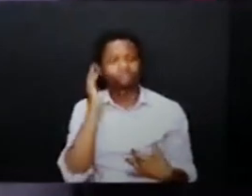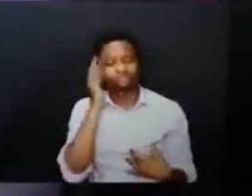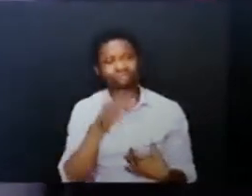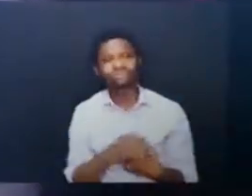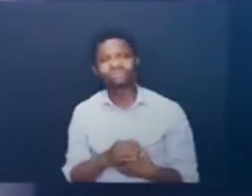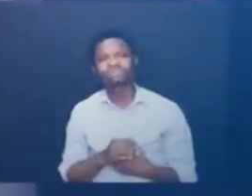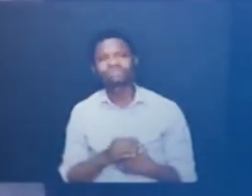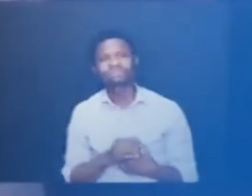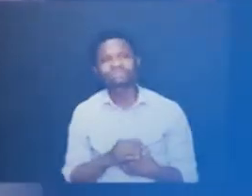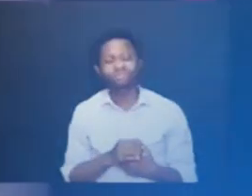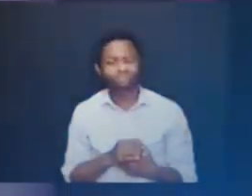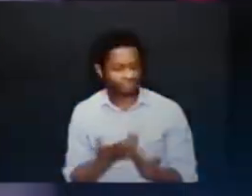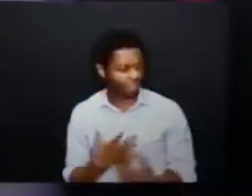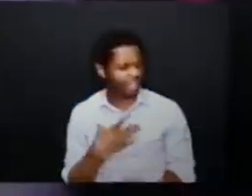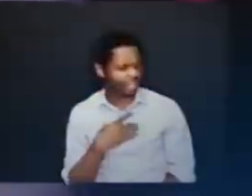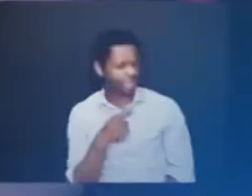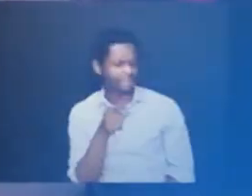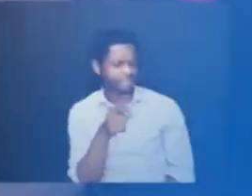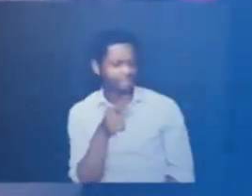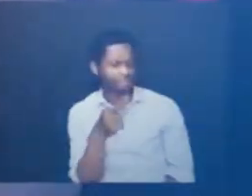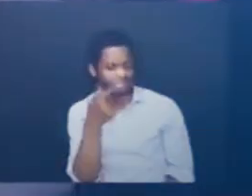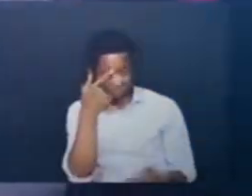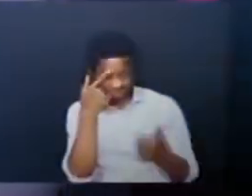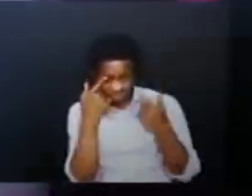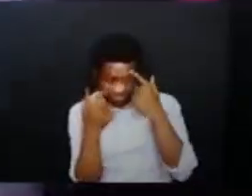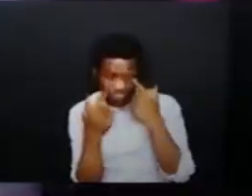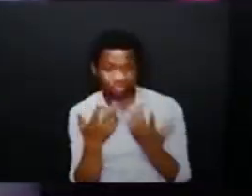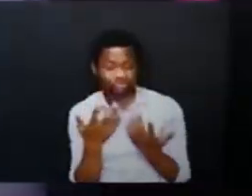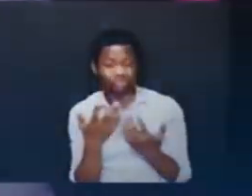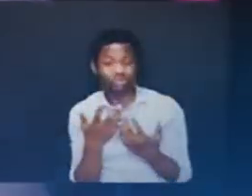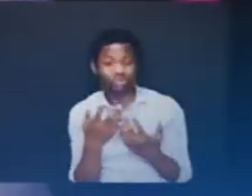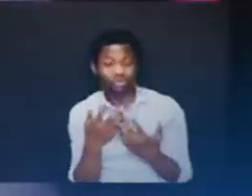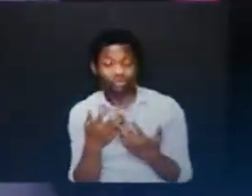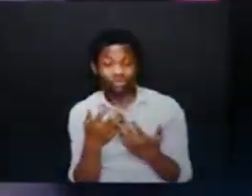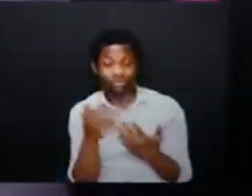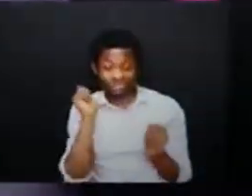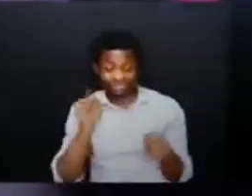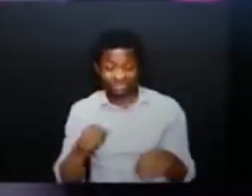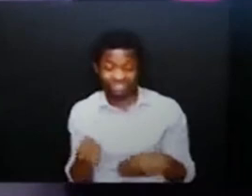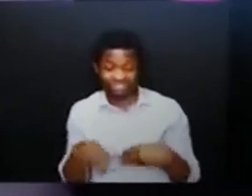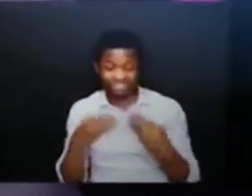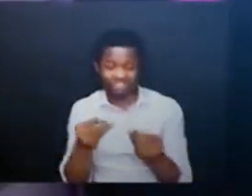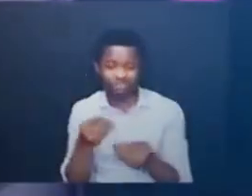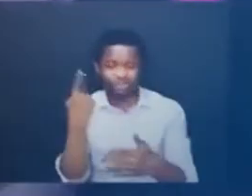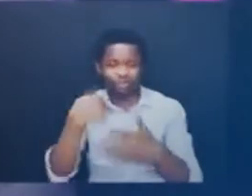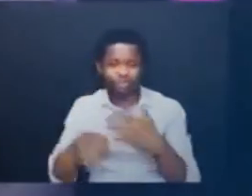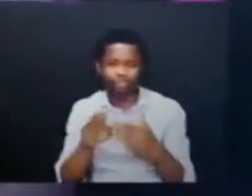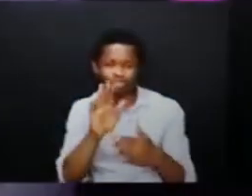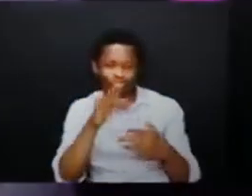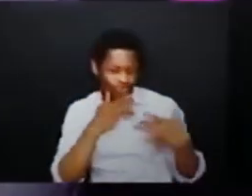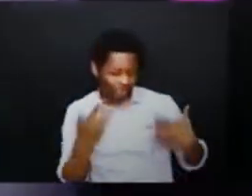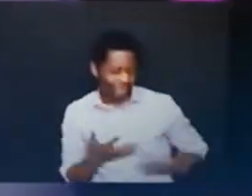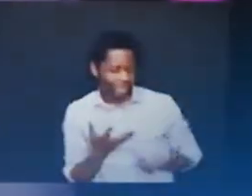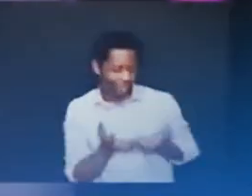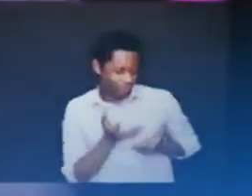I like this one because God even gives us the desires of our